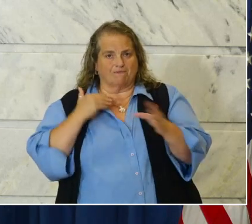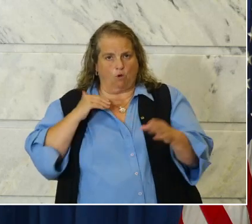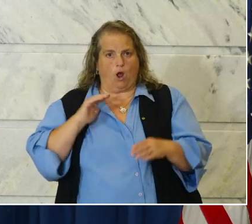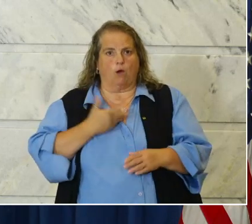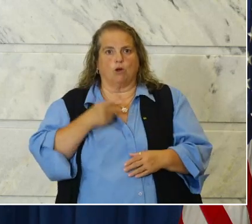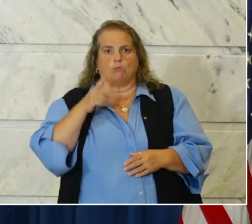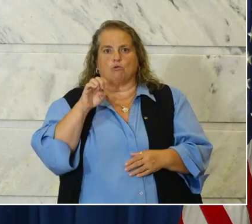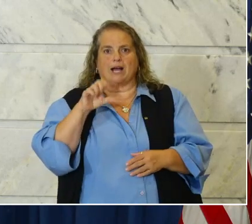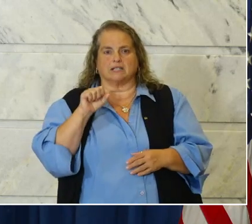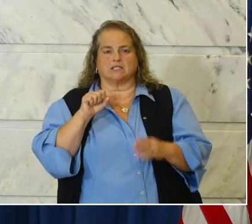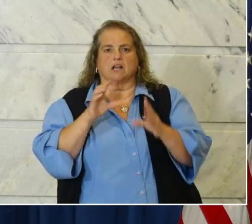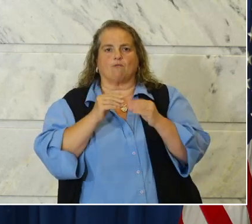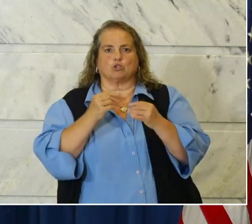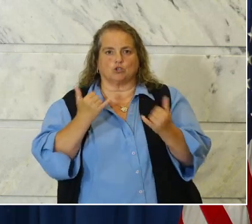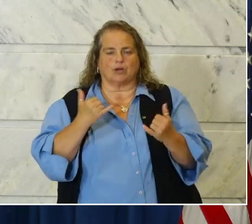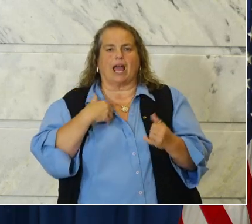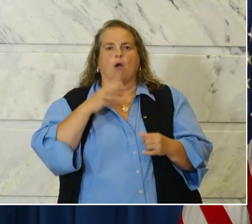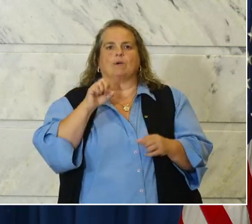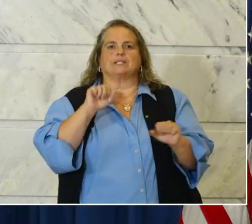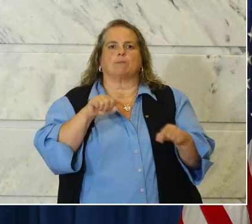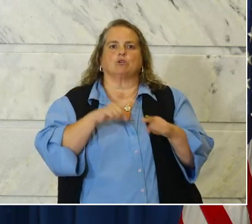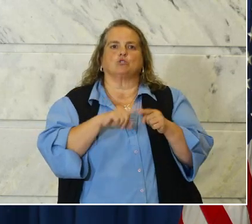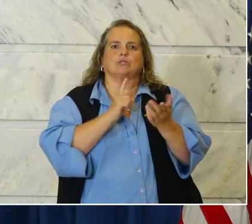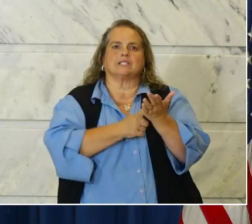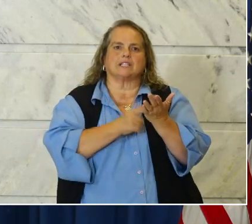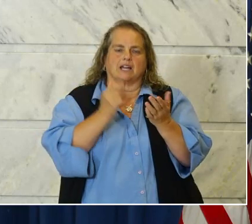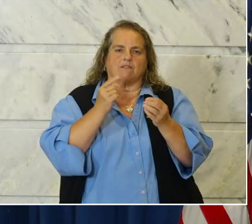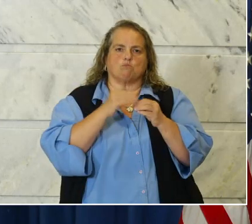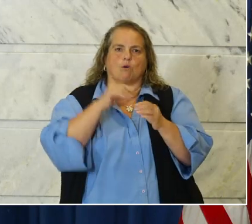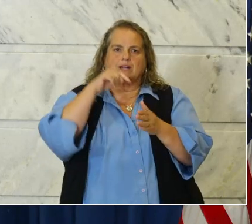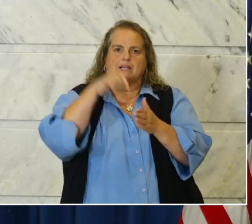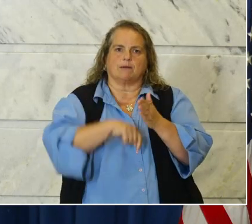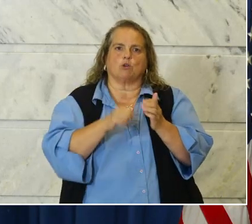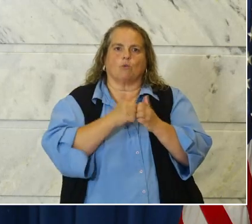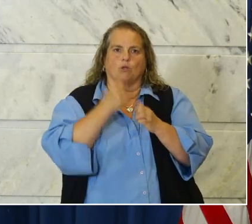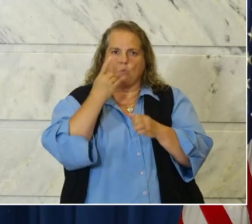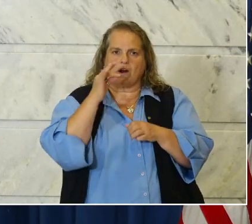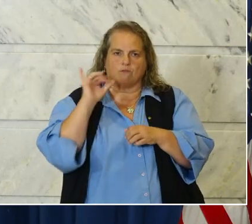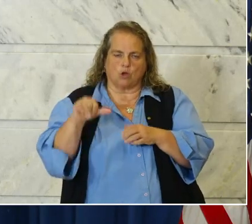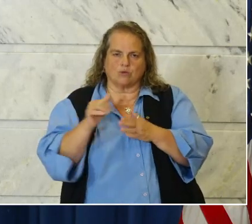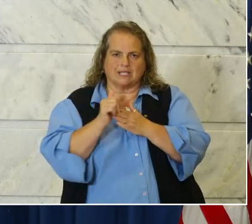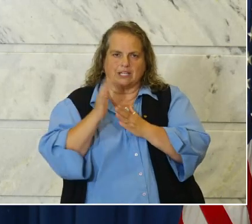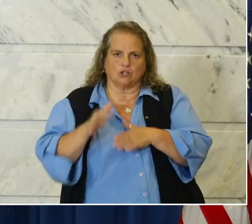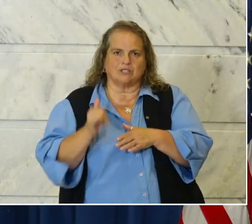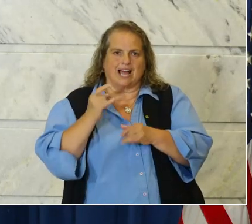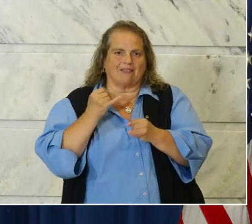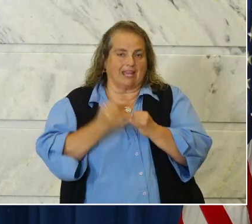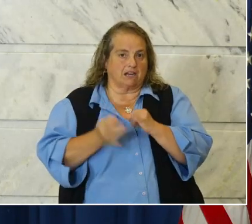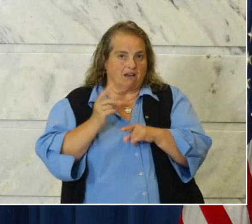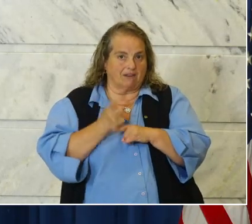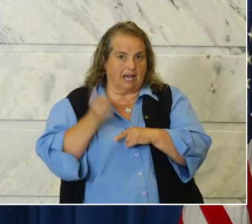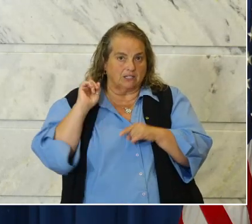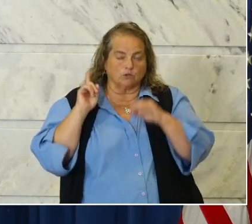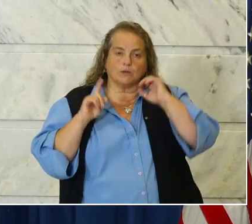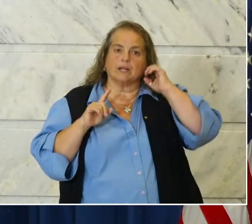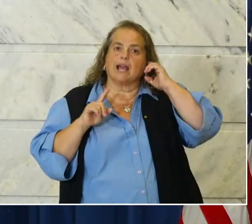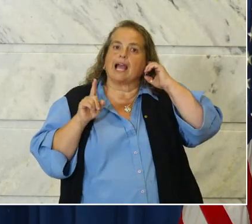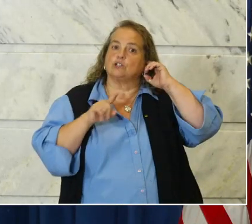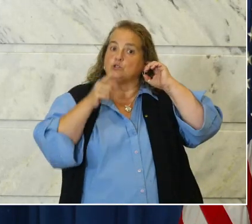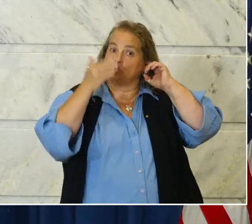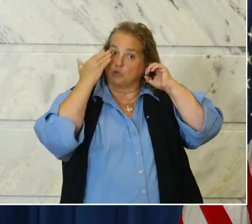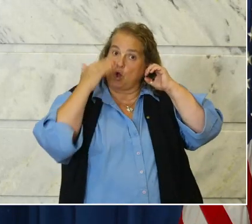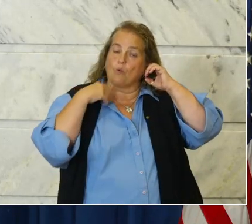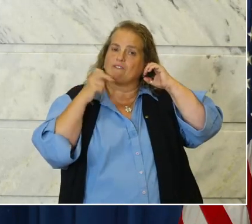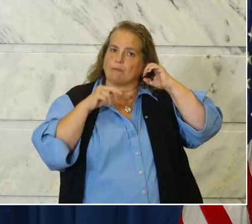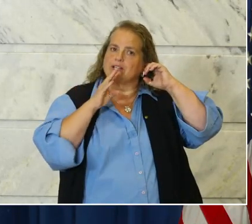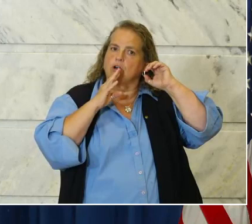today. I was able to discuss it in further depth with one of those leaders at the end of last week. As you know, we've been